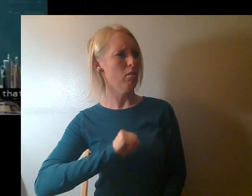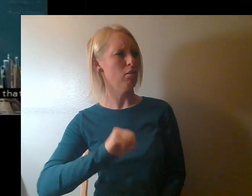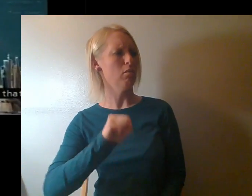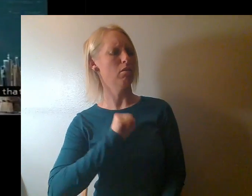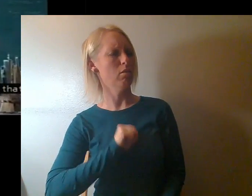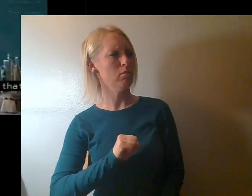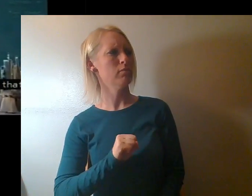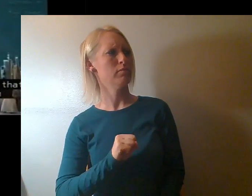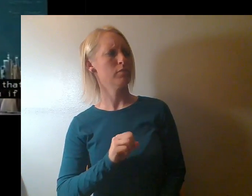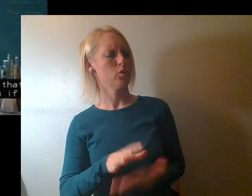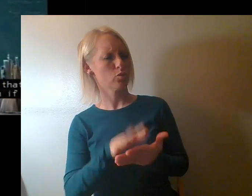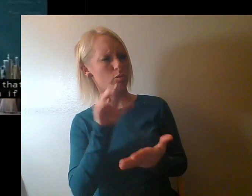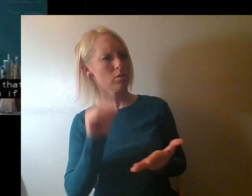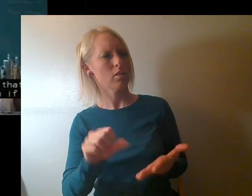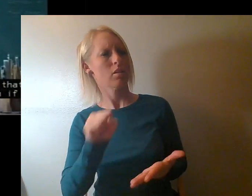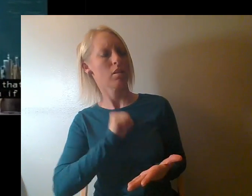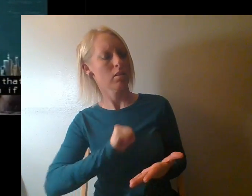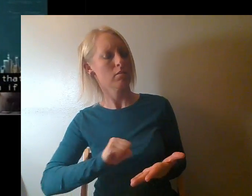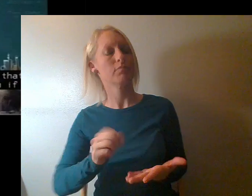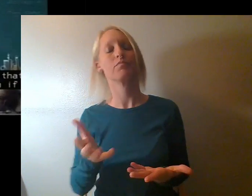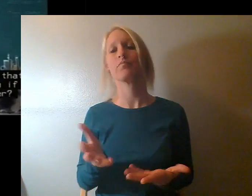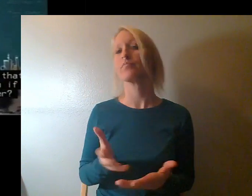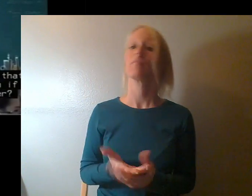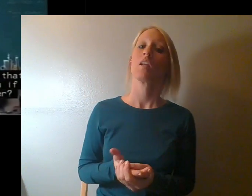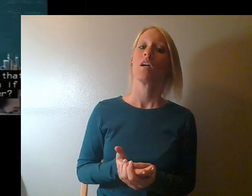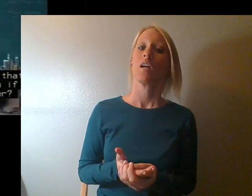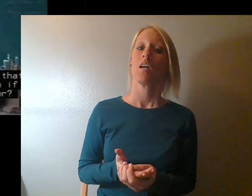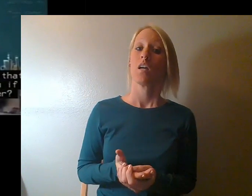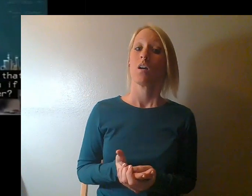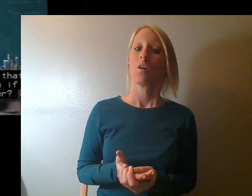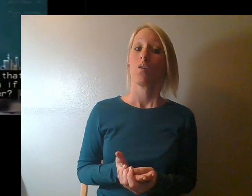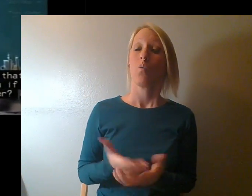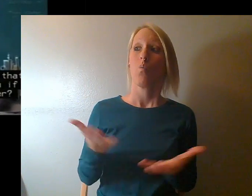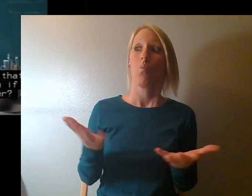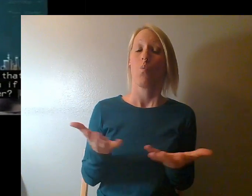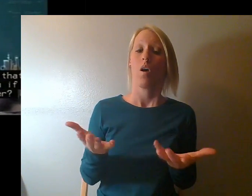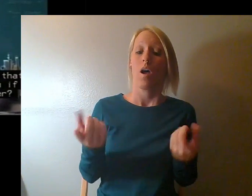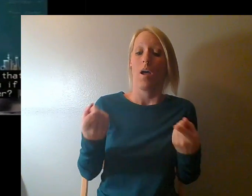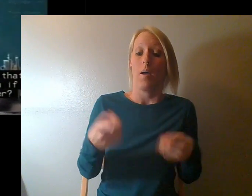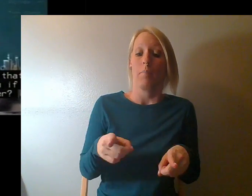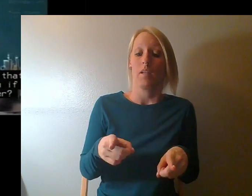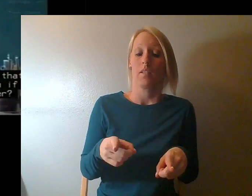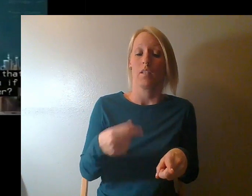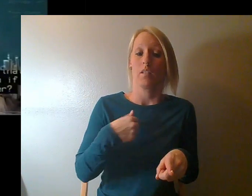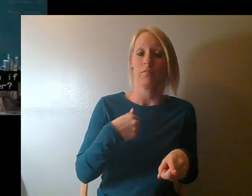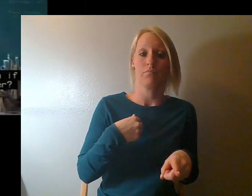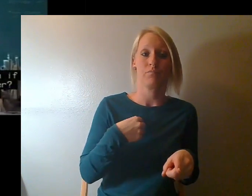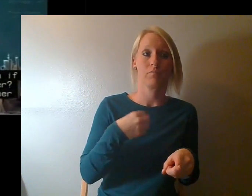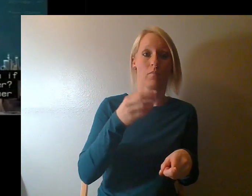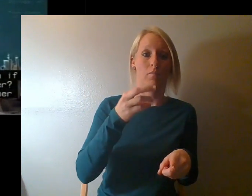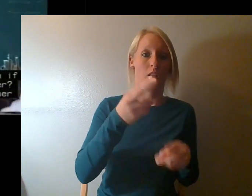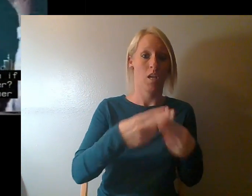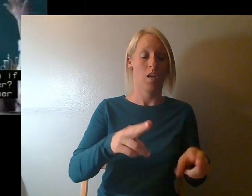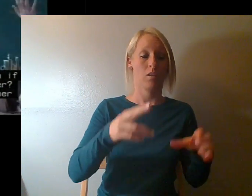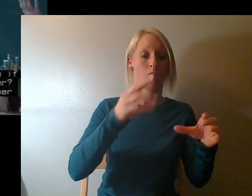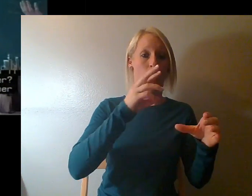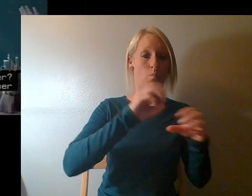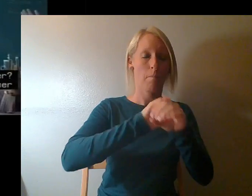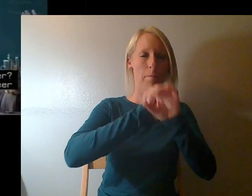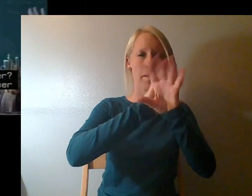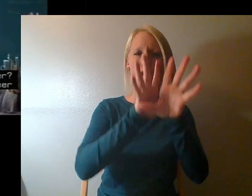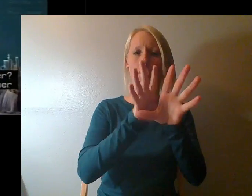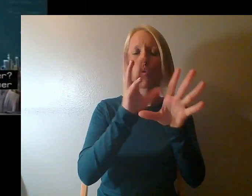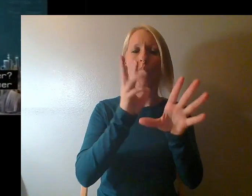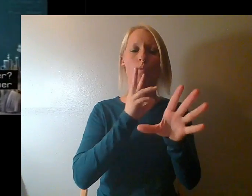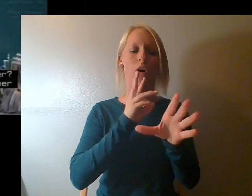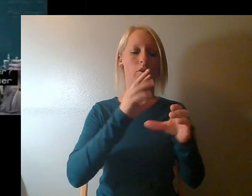if I put that egg, or what should happen if I put that egg in pure water? Where would there be a higher